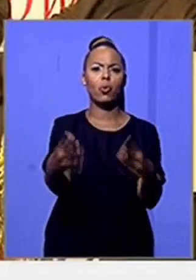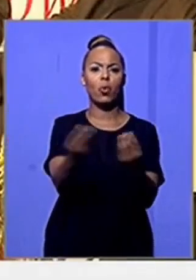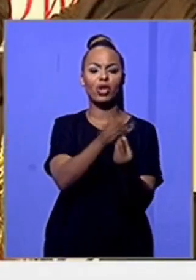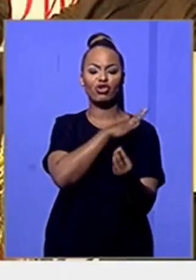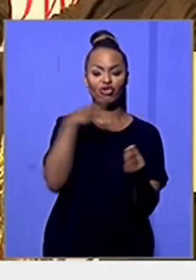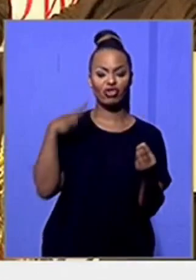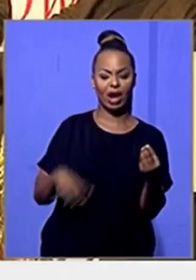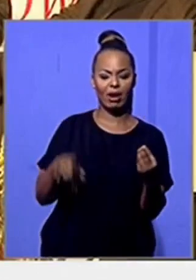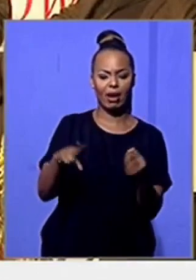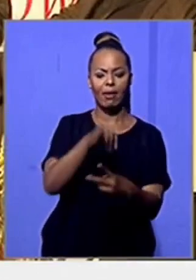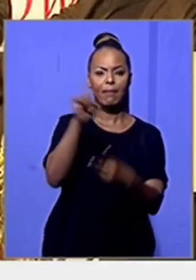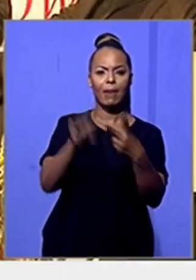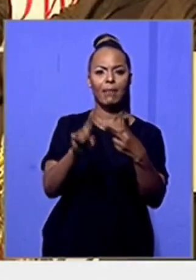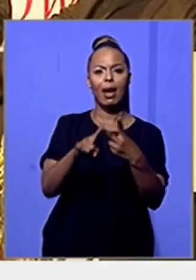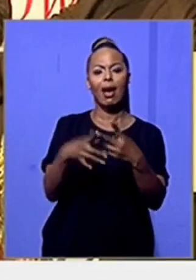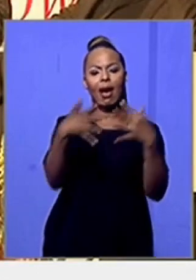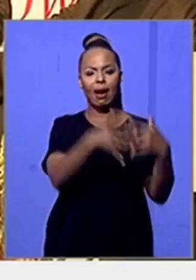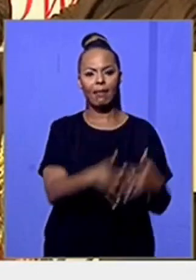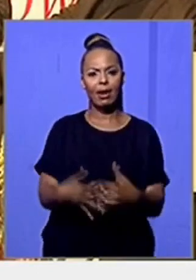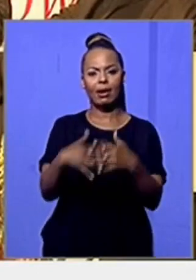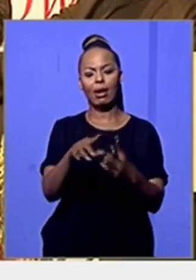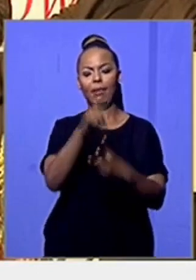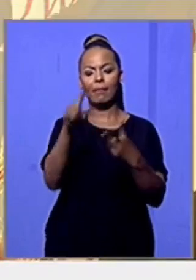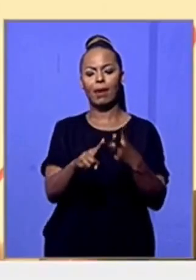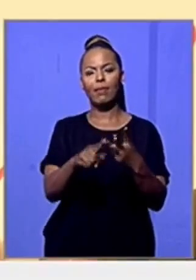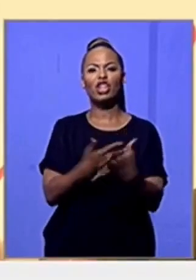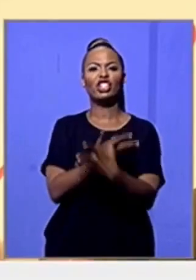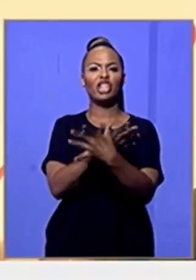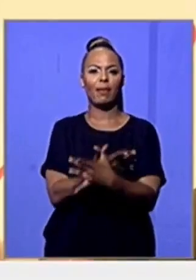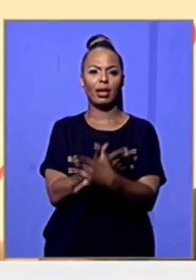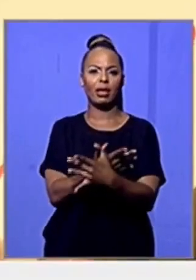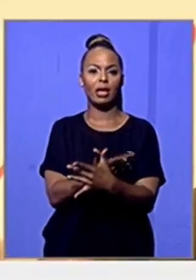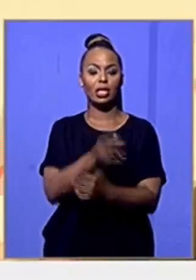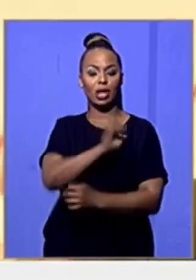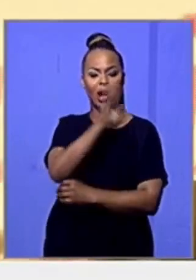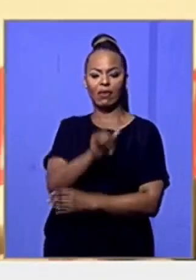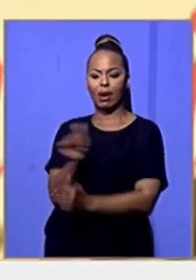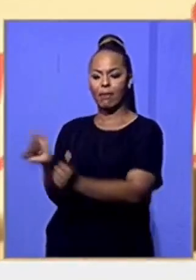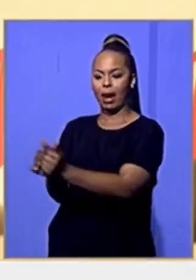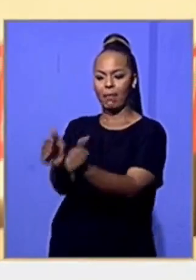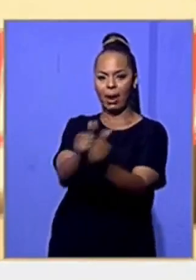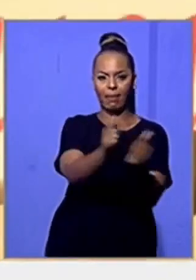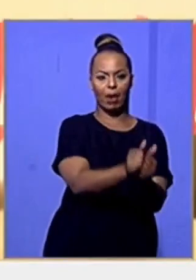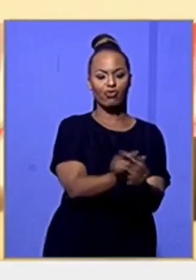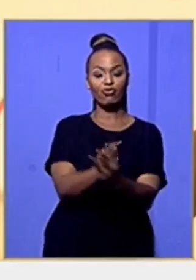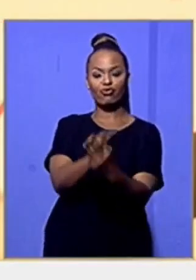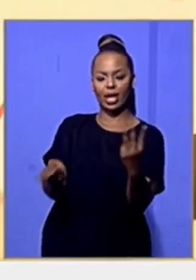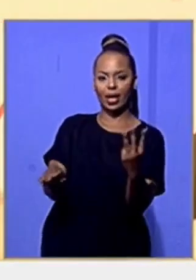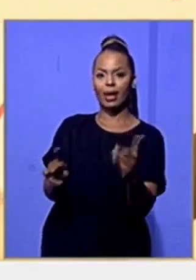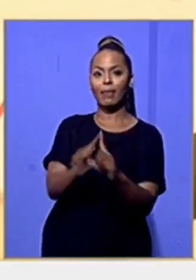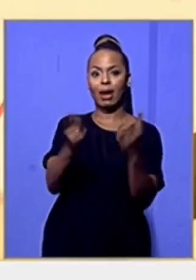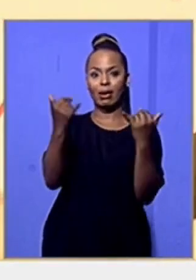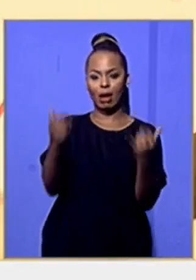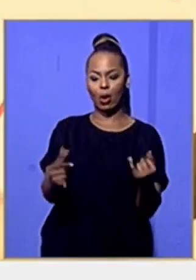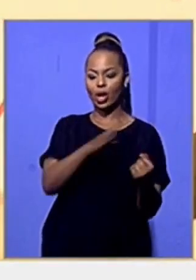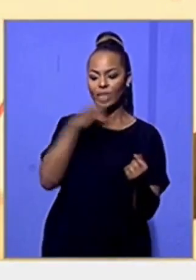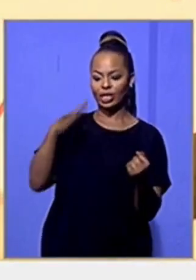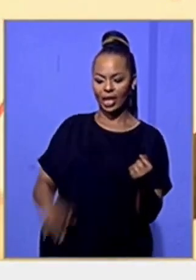China go latela America go latela Germany. Mare e se gale e tla be le China e